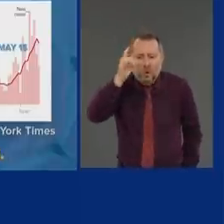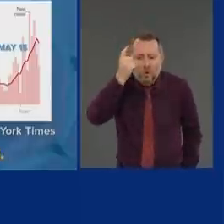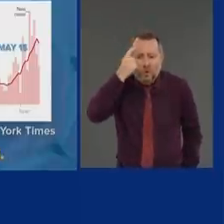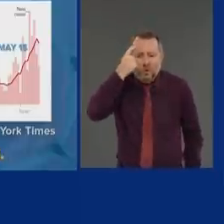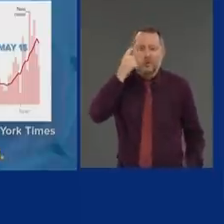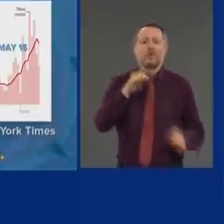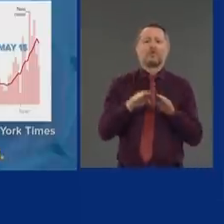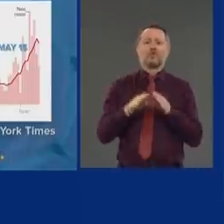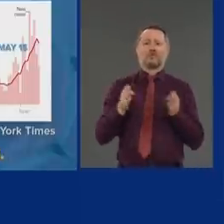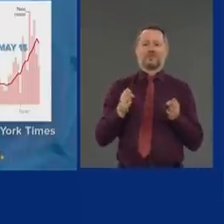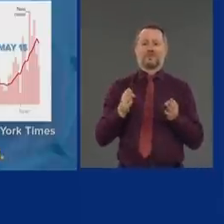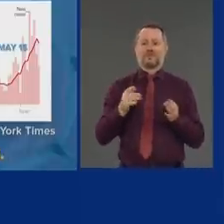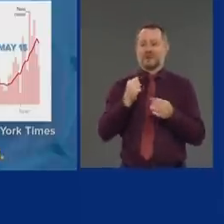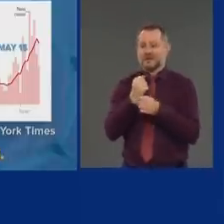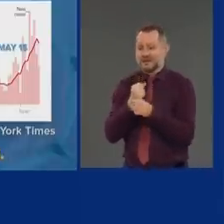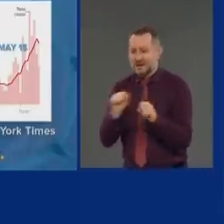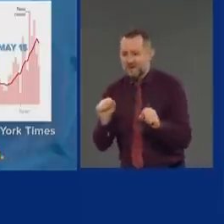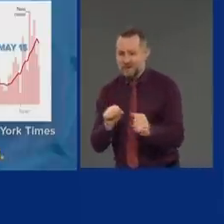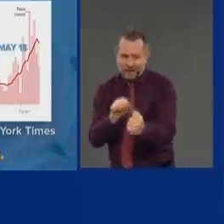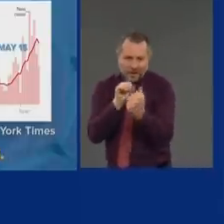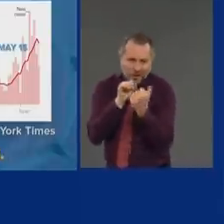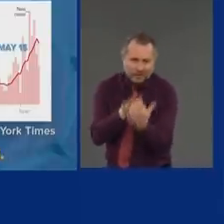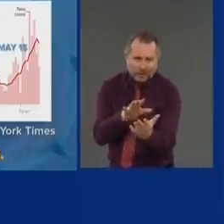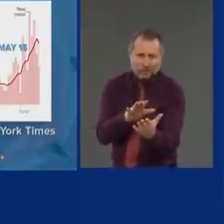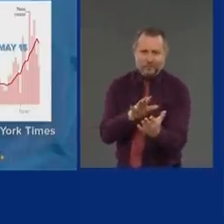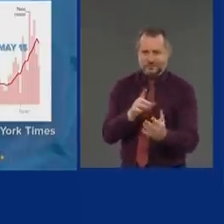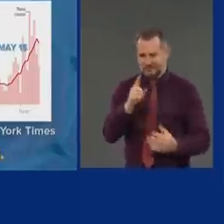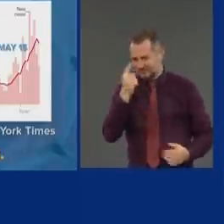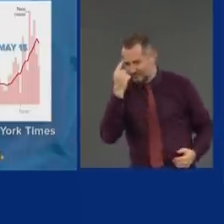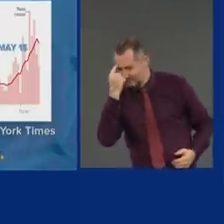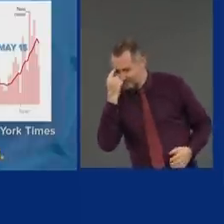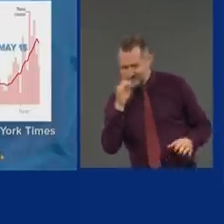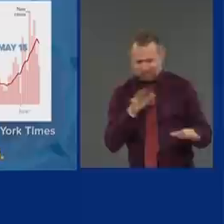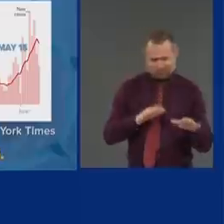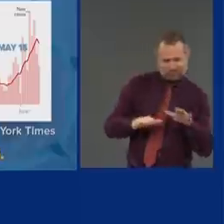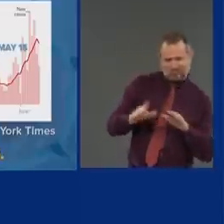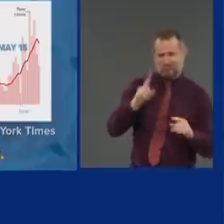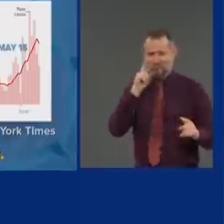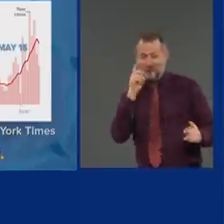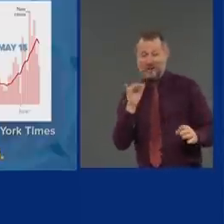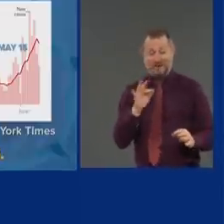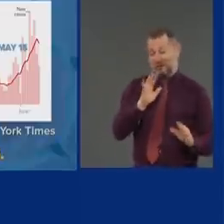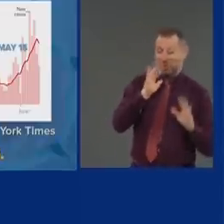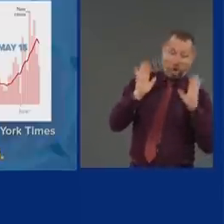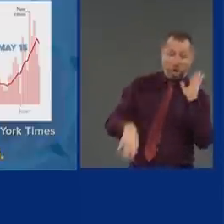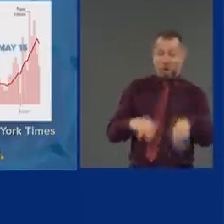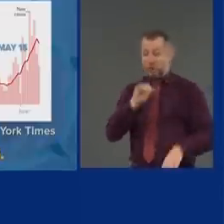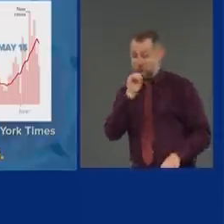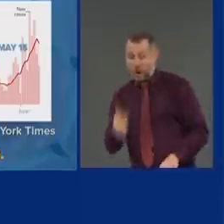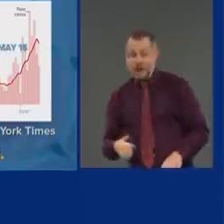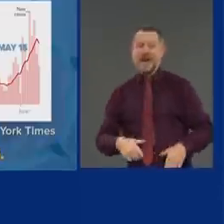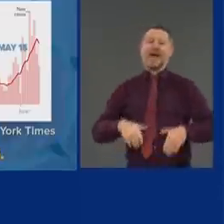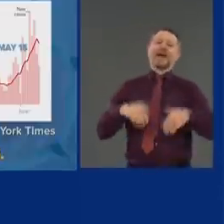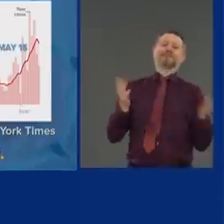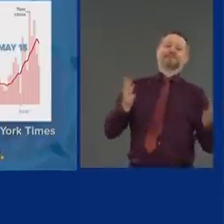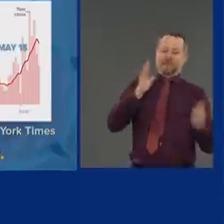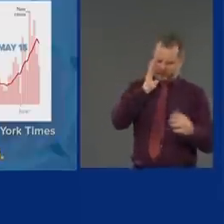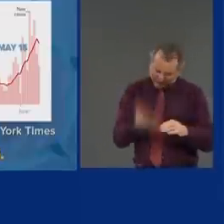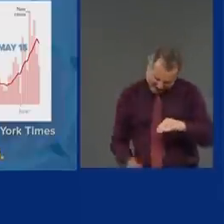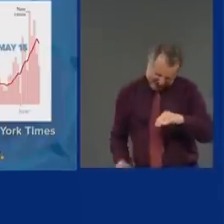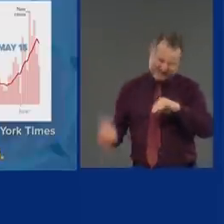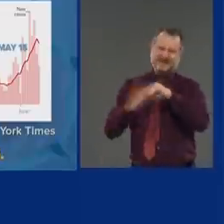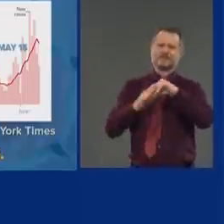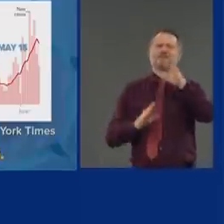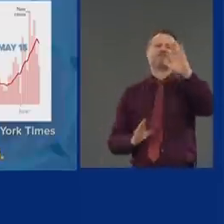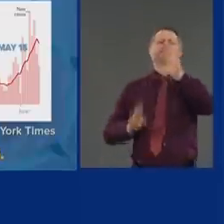and intelligently. Otherwise, you will see the increase, especially in a place like New York